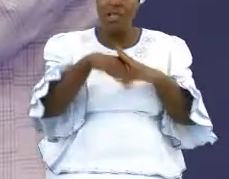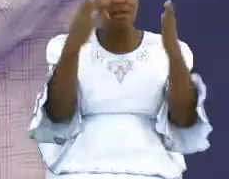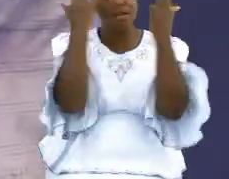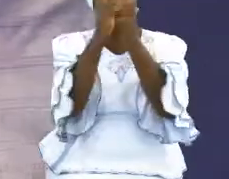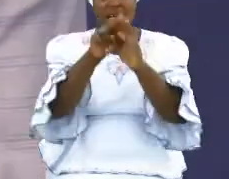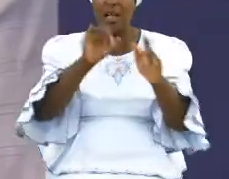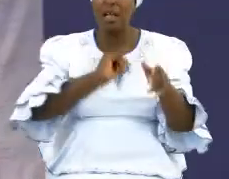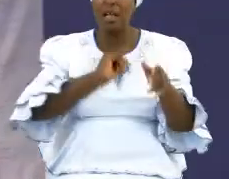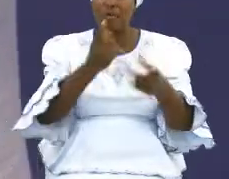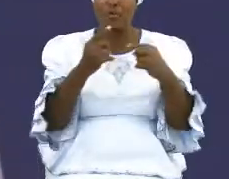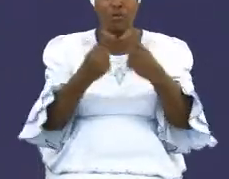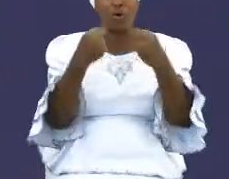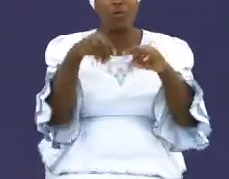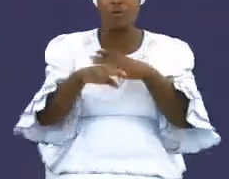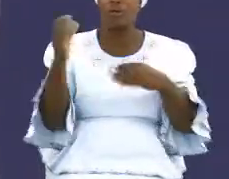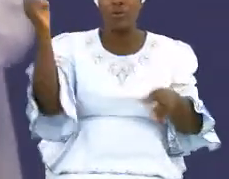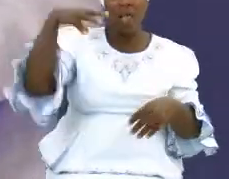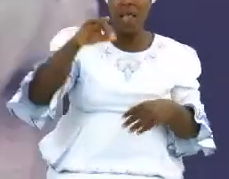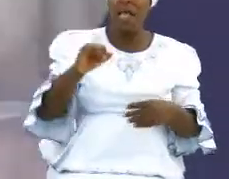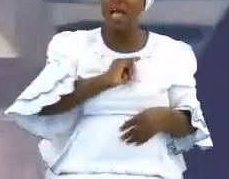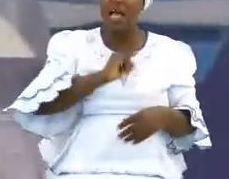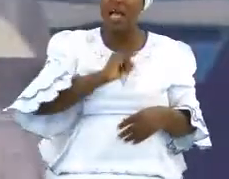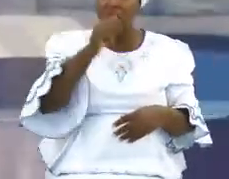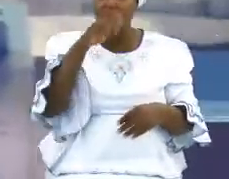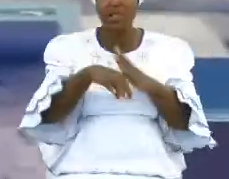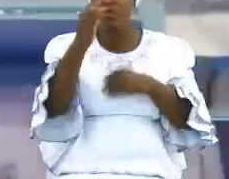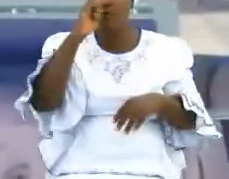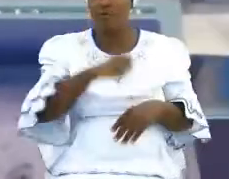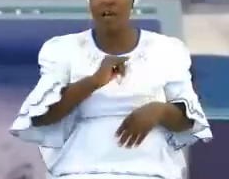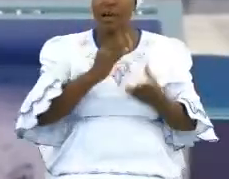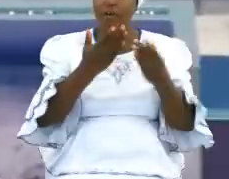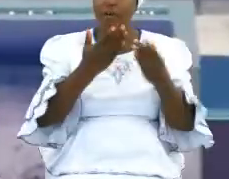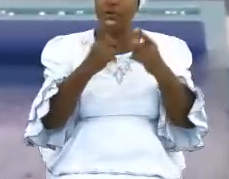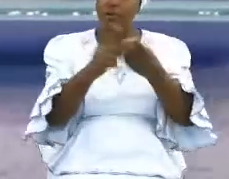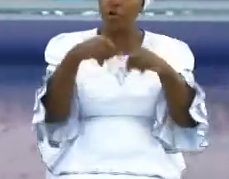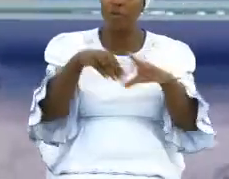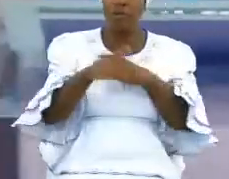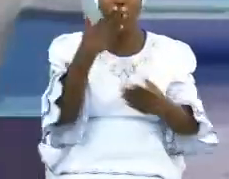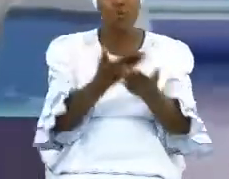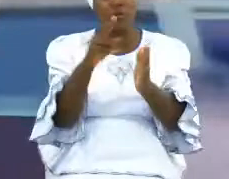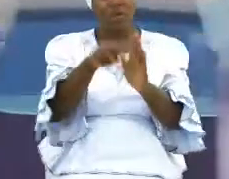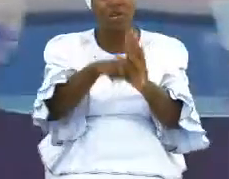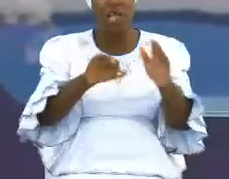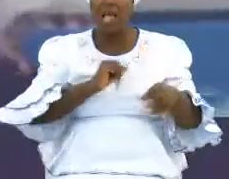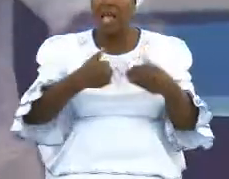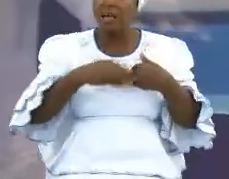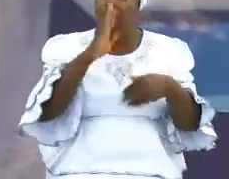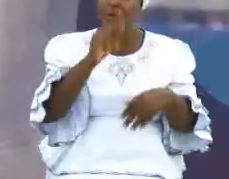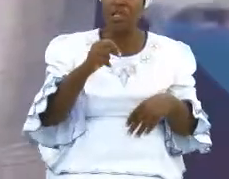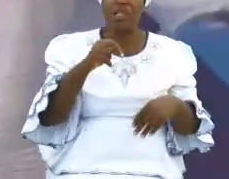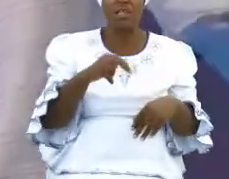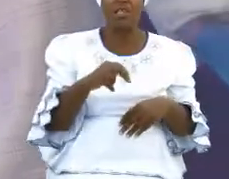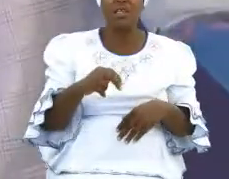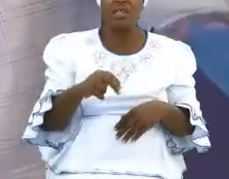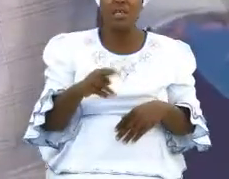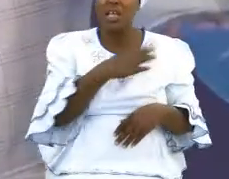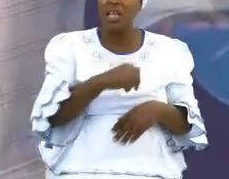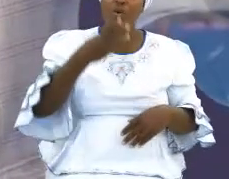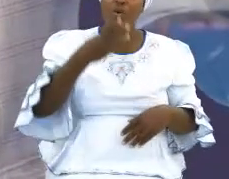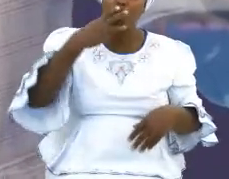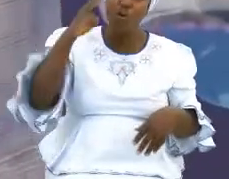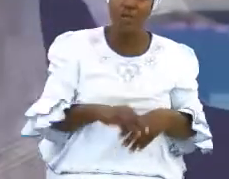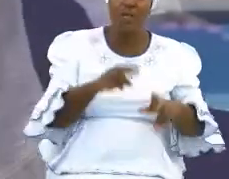light. I've been in evil, I want to come to your goodness. I've been an injurious